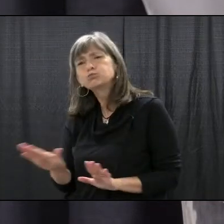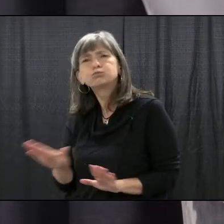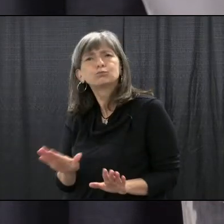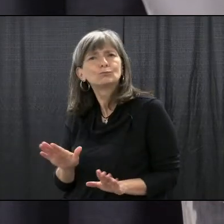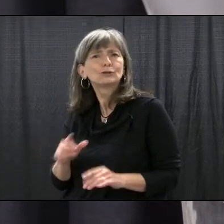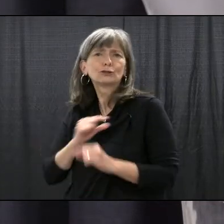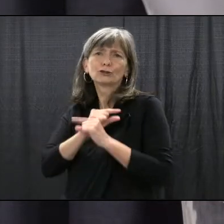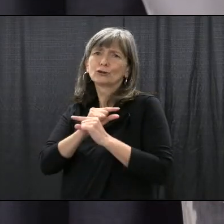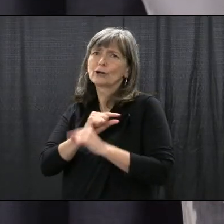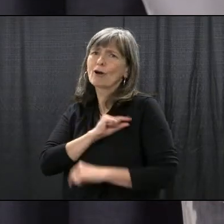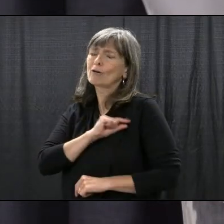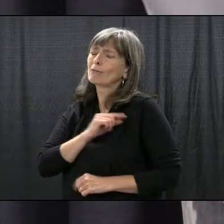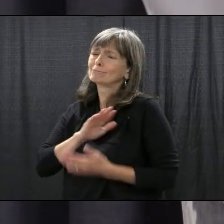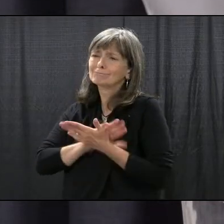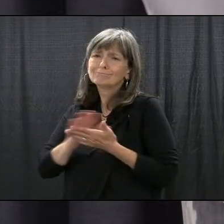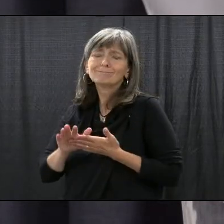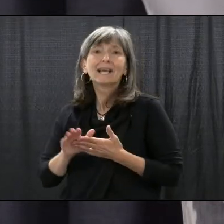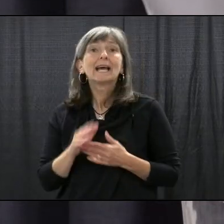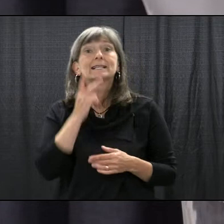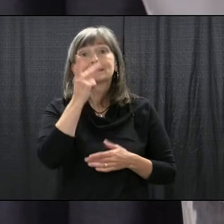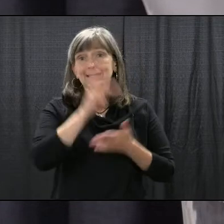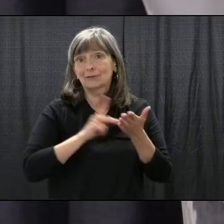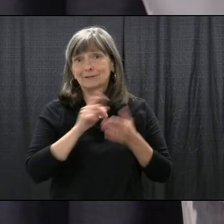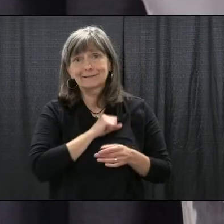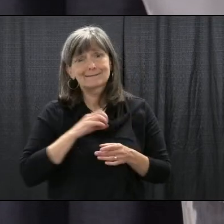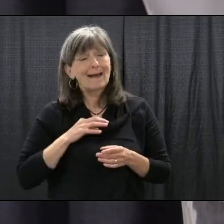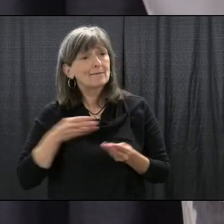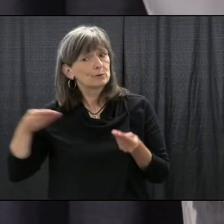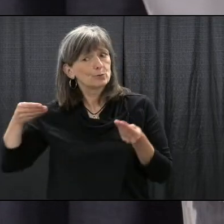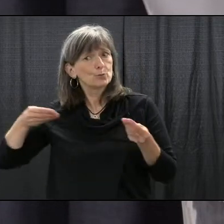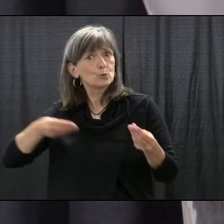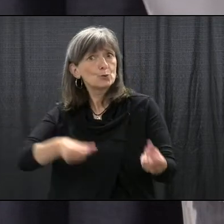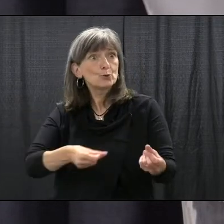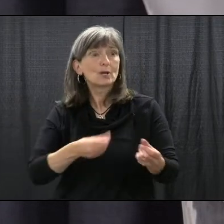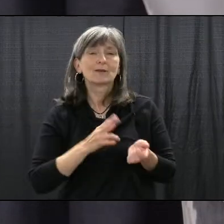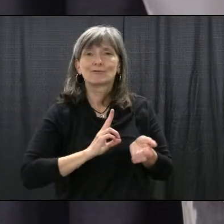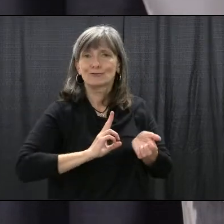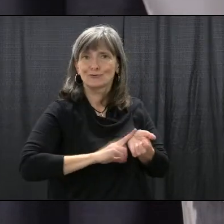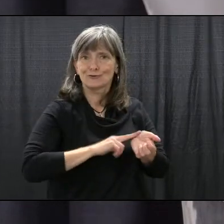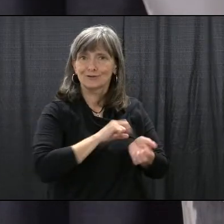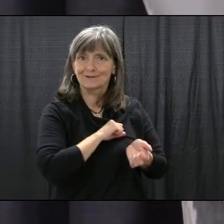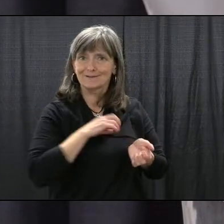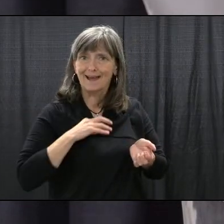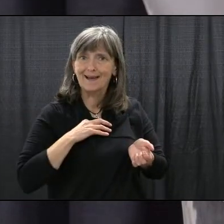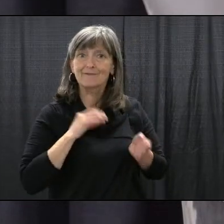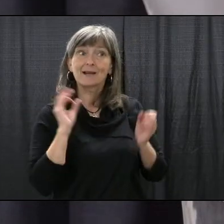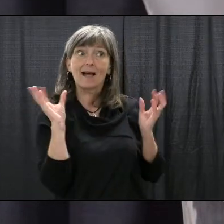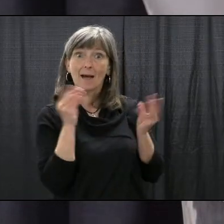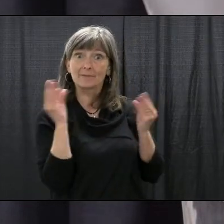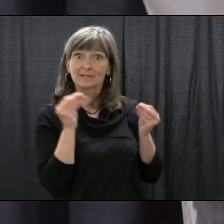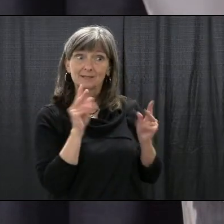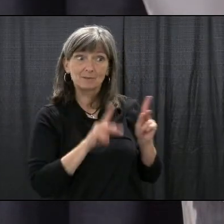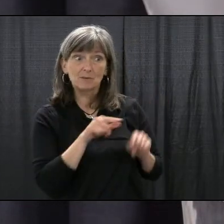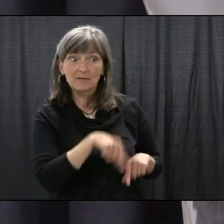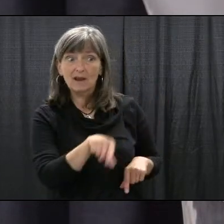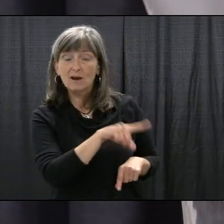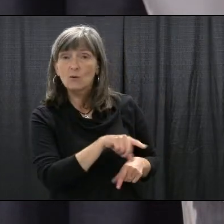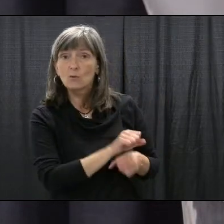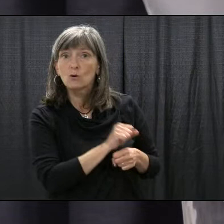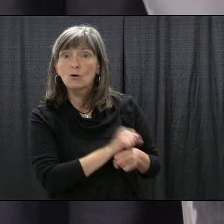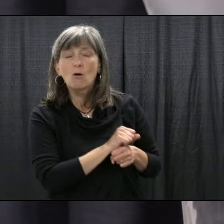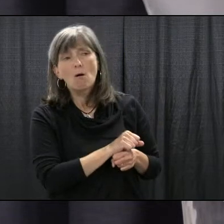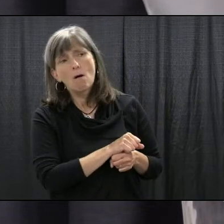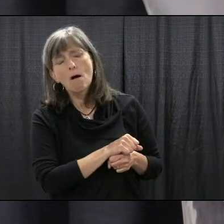staff who have made that such a smooth process, to the nursing staff and paramedics and others who've been involved